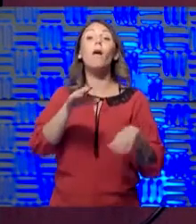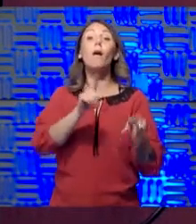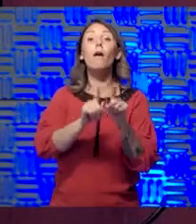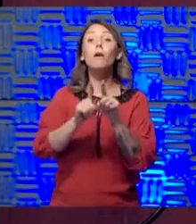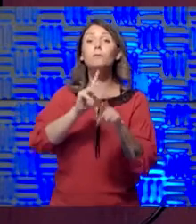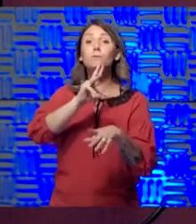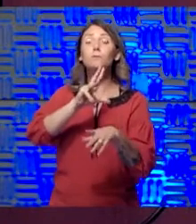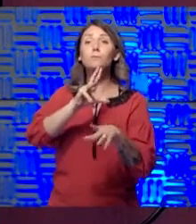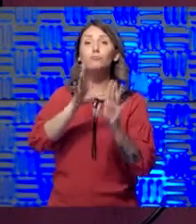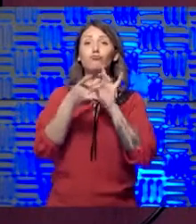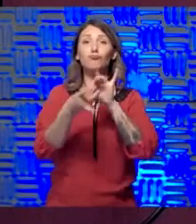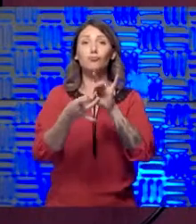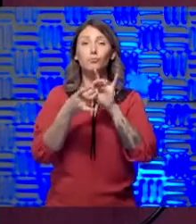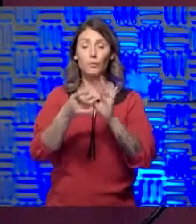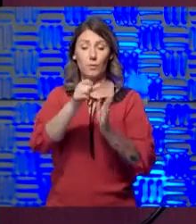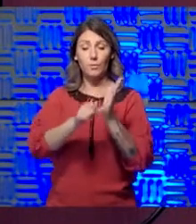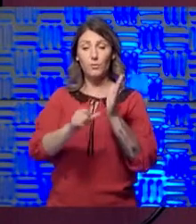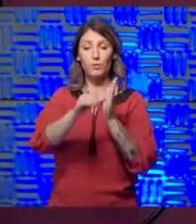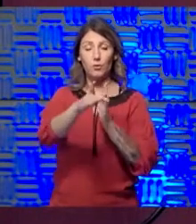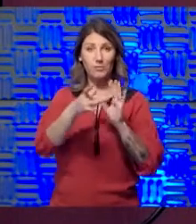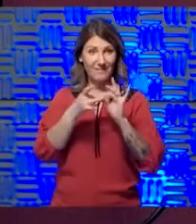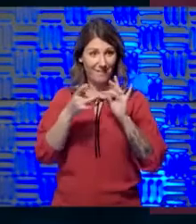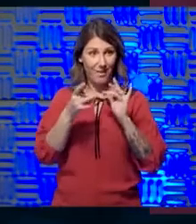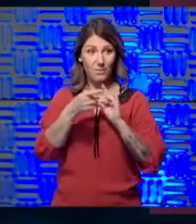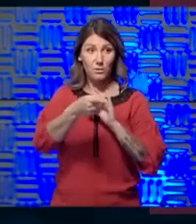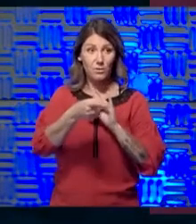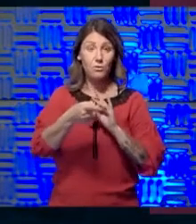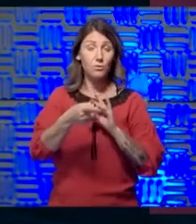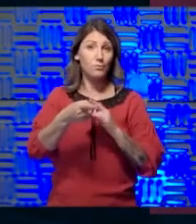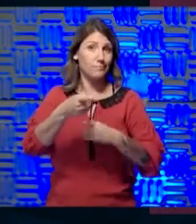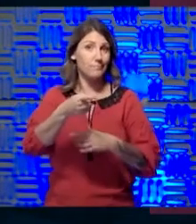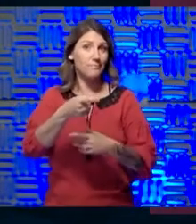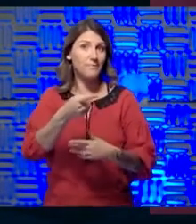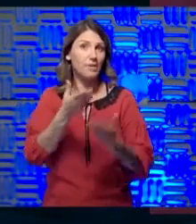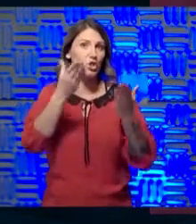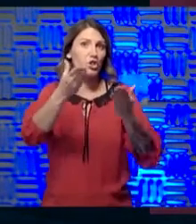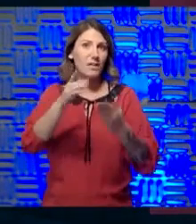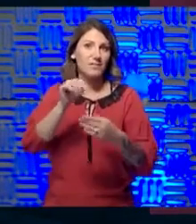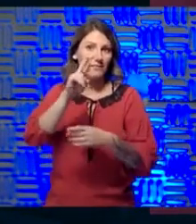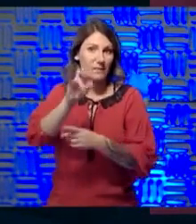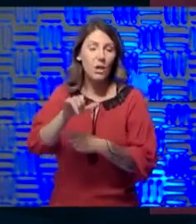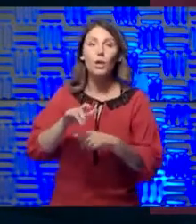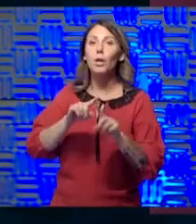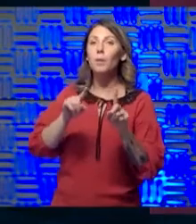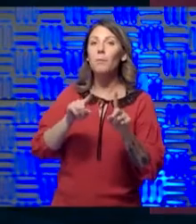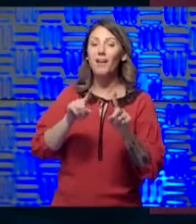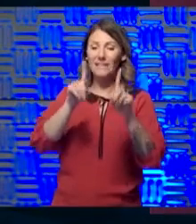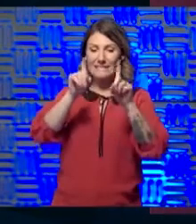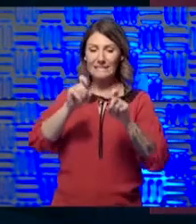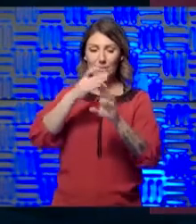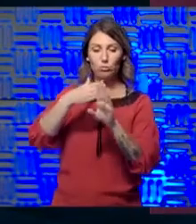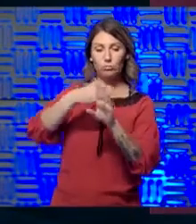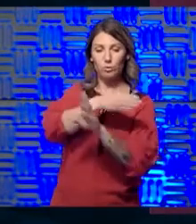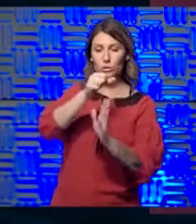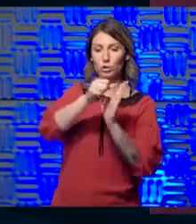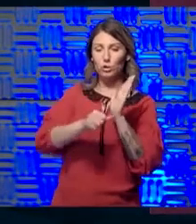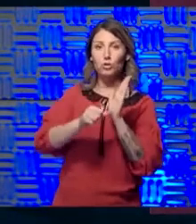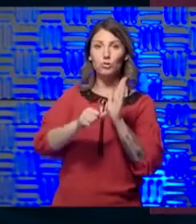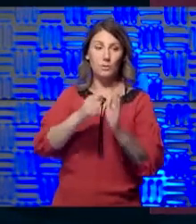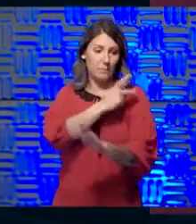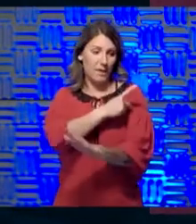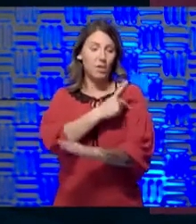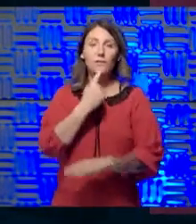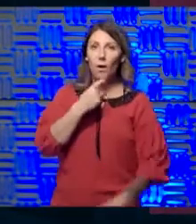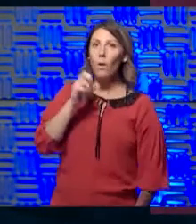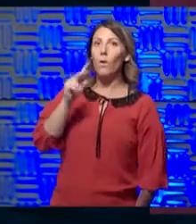of the surgery comments you were making earlier, Terry, and I don't know if you want to jump in here, but testing of pre-surgical patients as part of a way to say this is